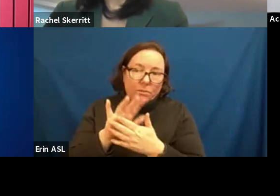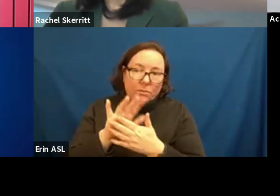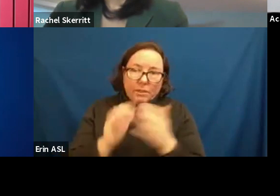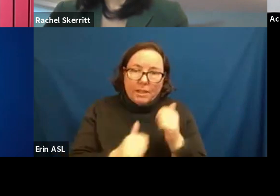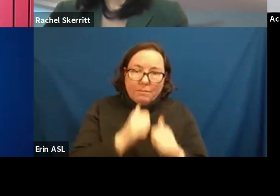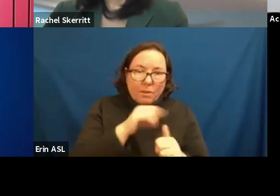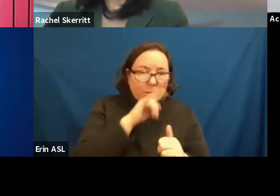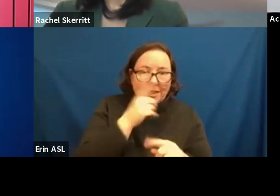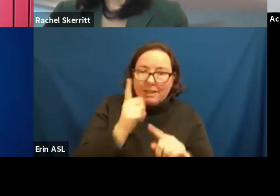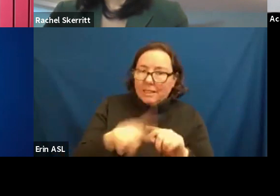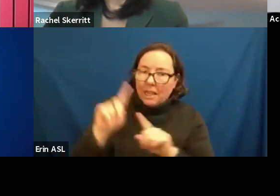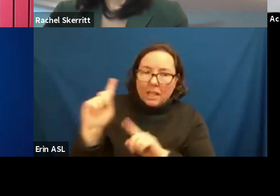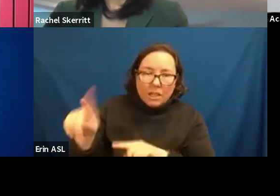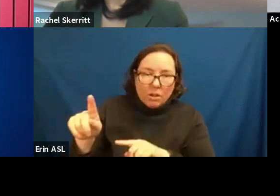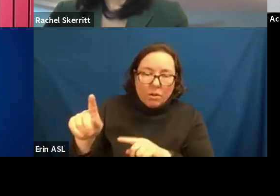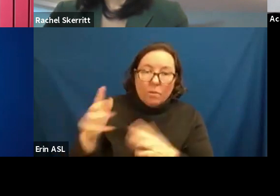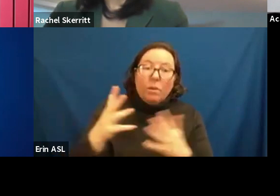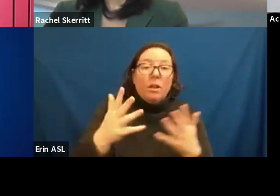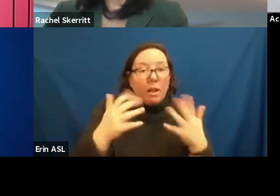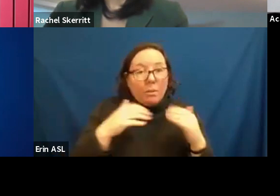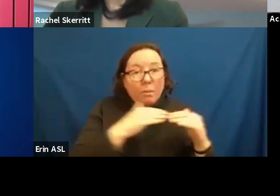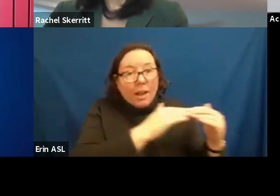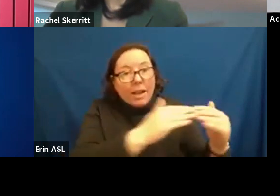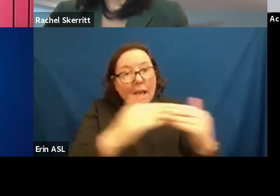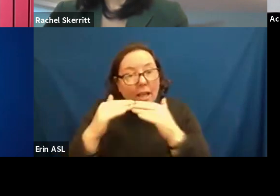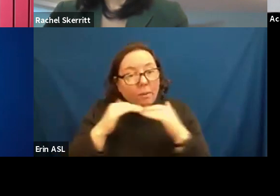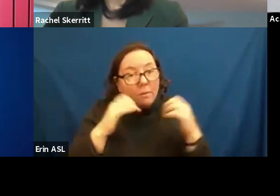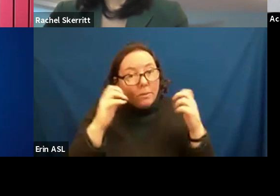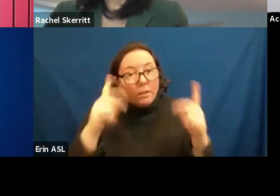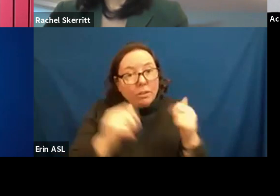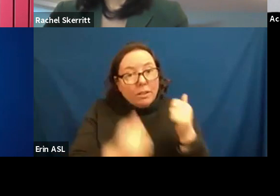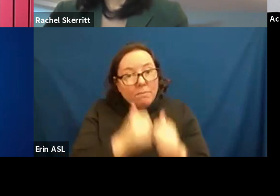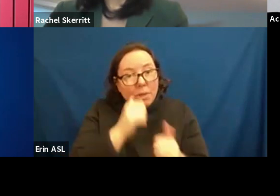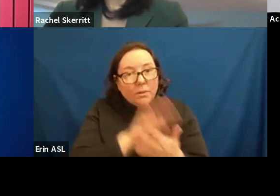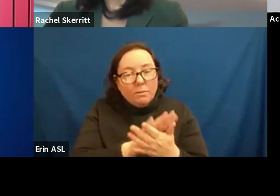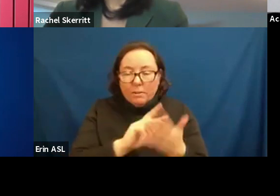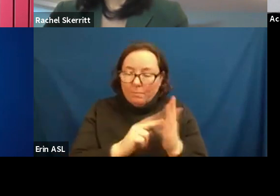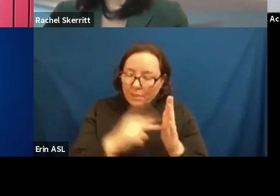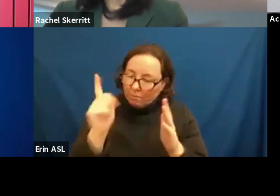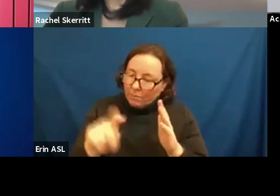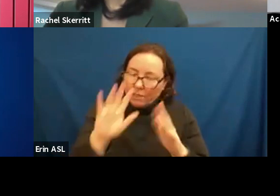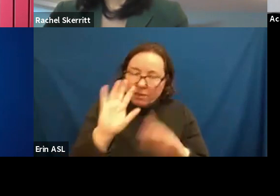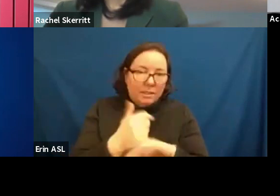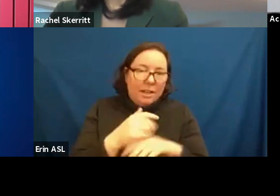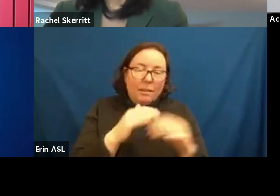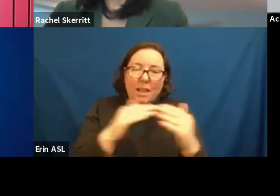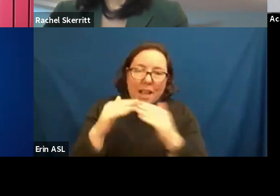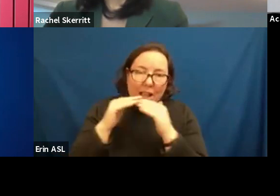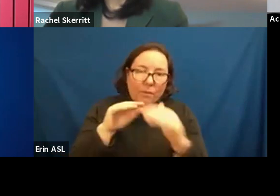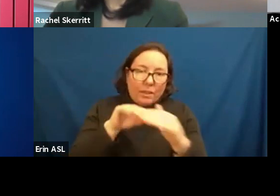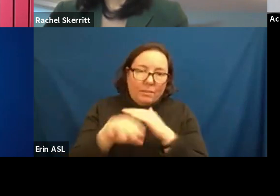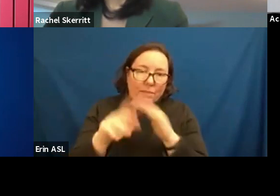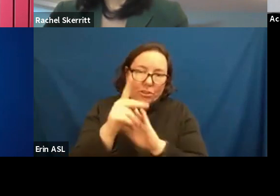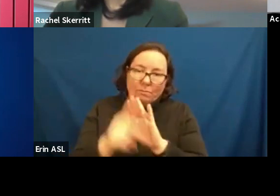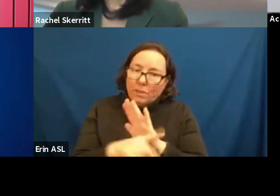children cannot attend, and want equitable public education in those schools, then we must create equitable admissions policies. This is at its